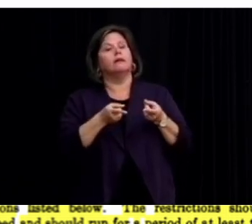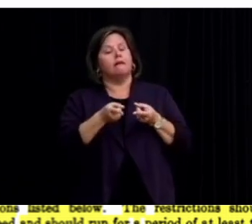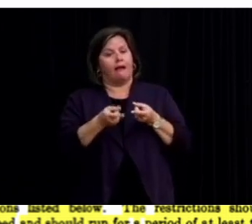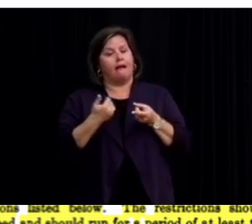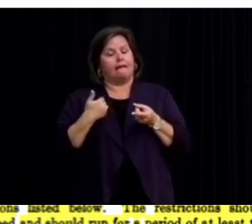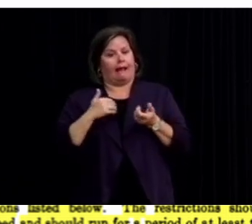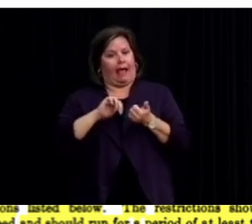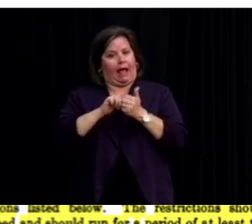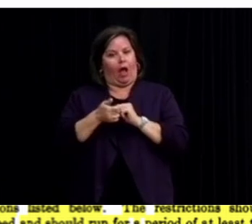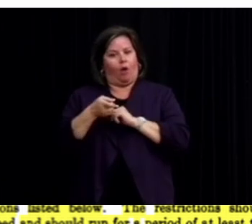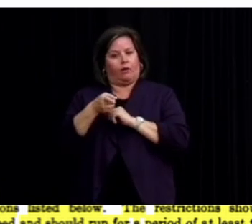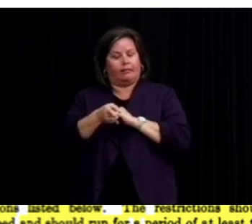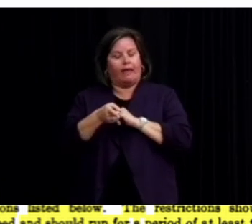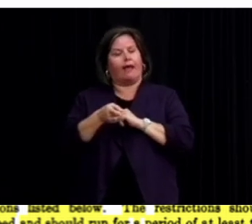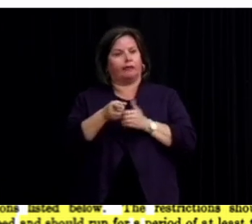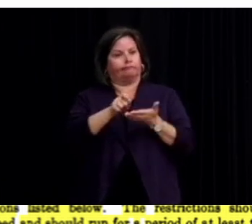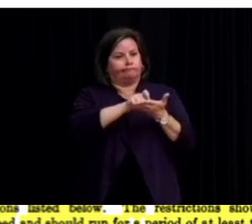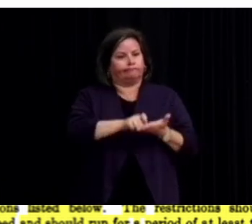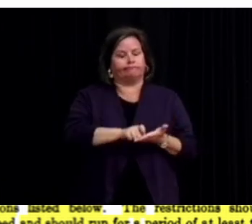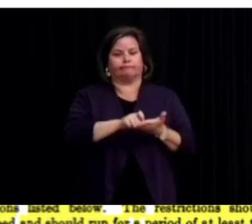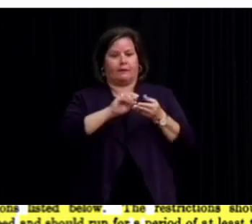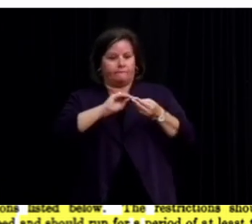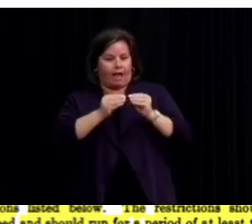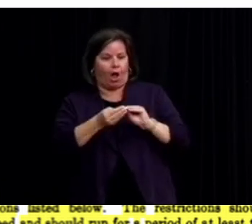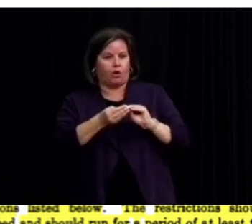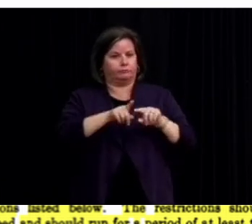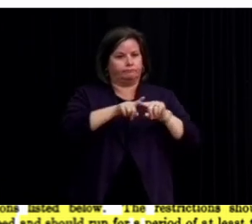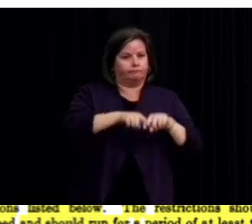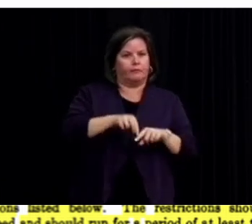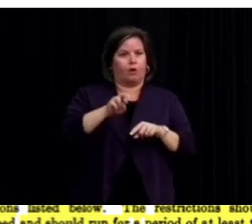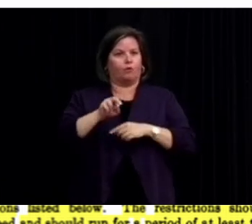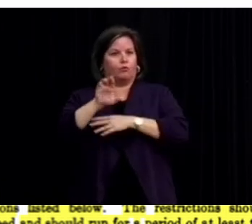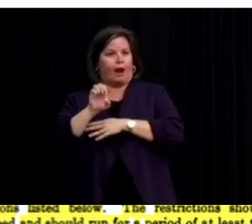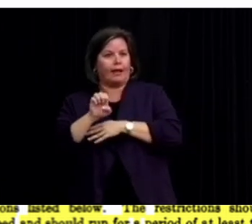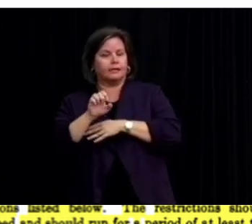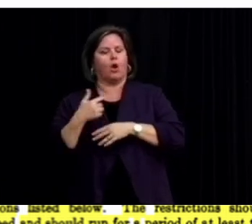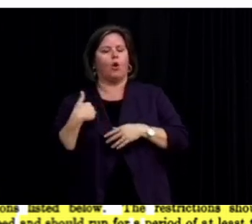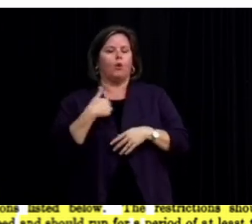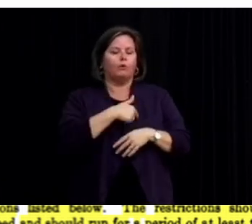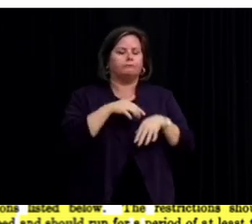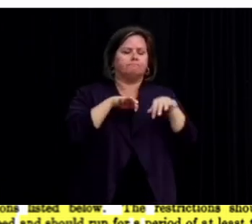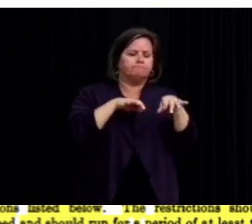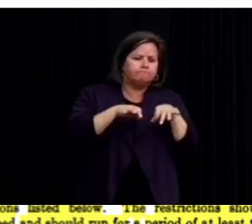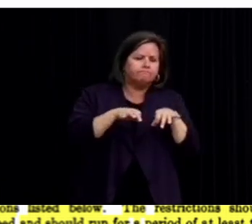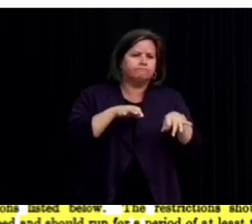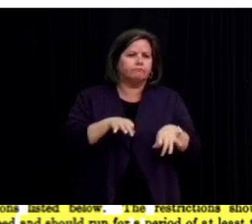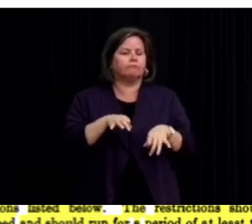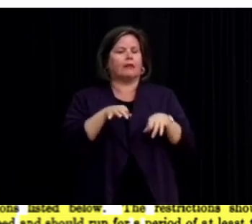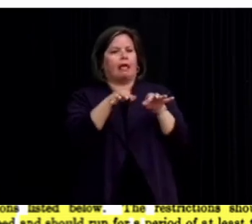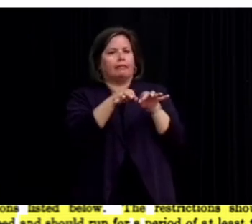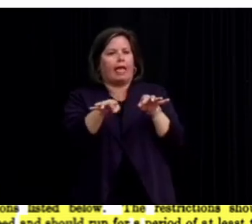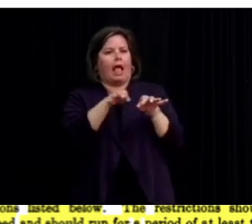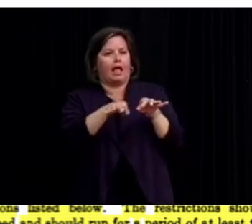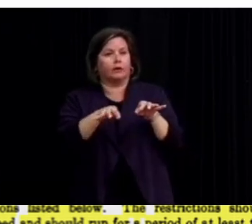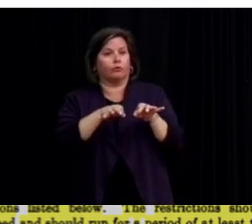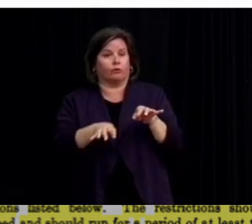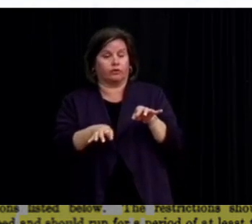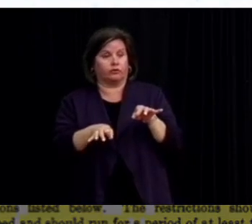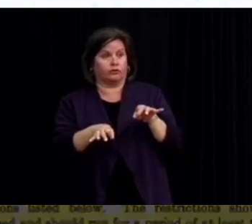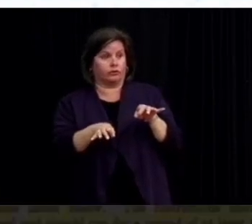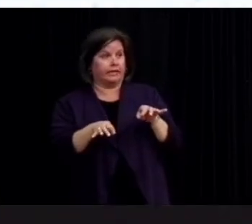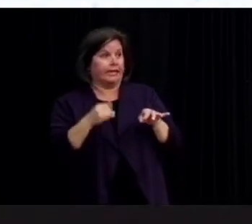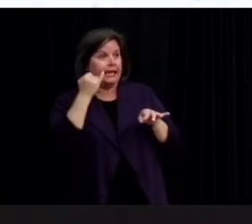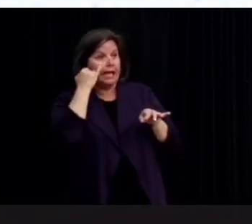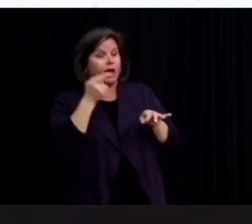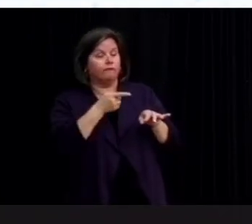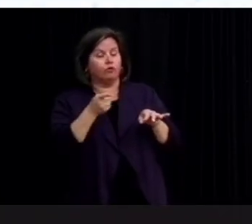Administration's underwriting manual. And we take the time to go through that language in there that specifically talks about how when you bring things